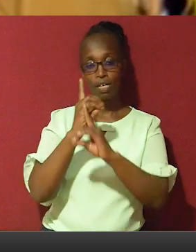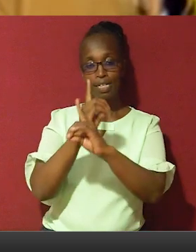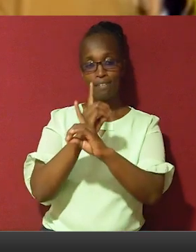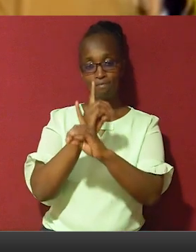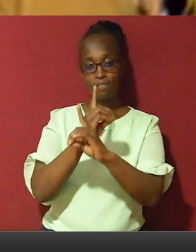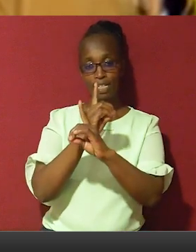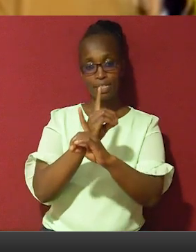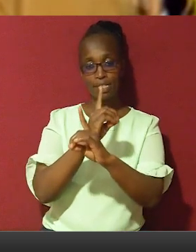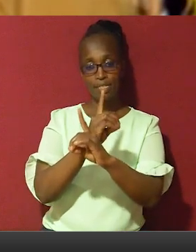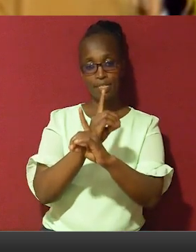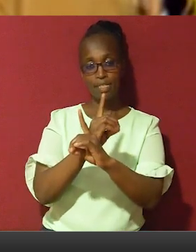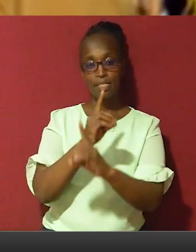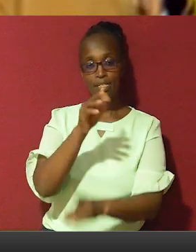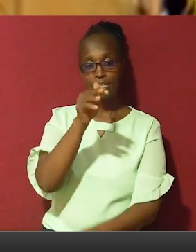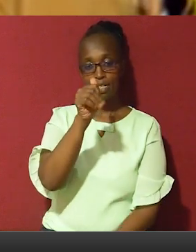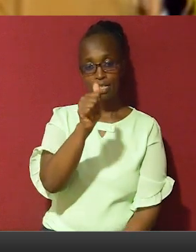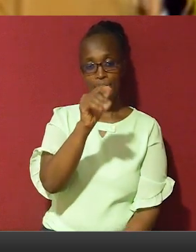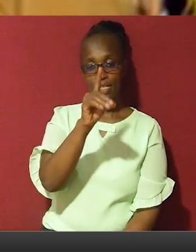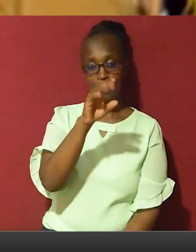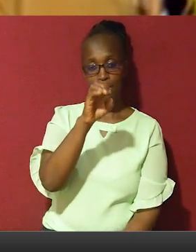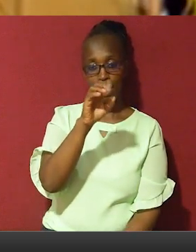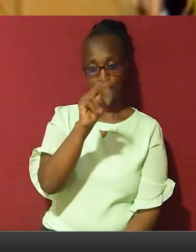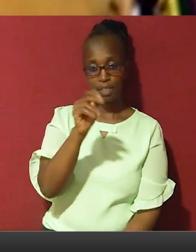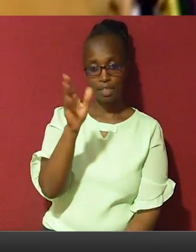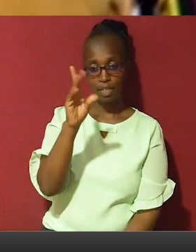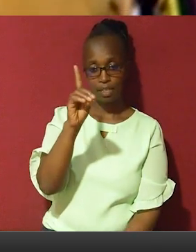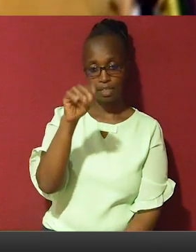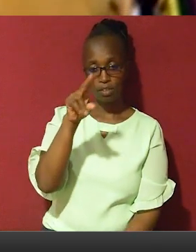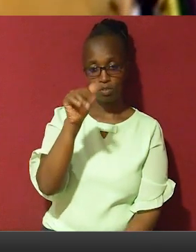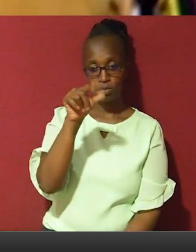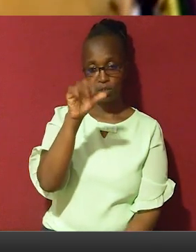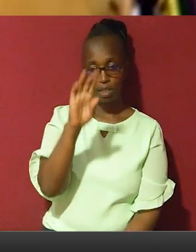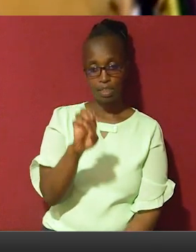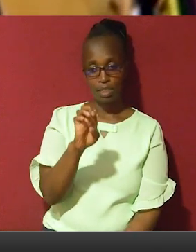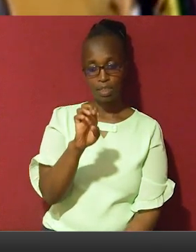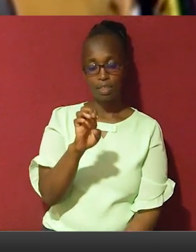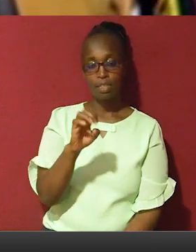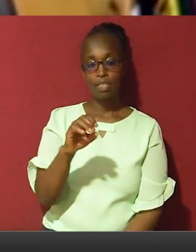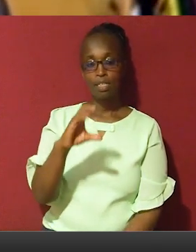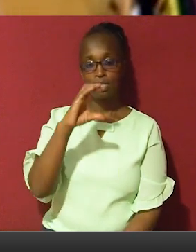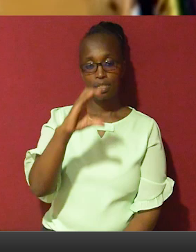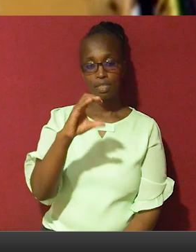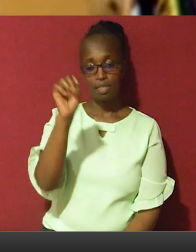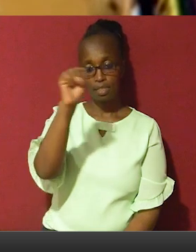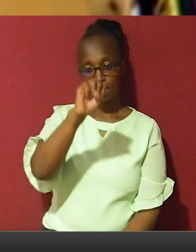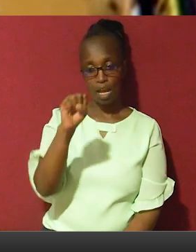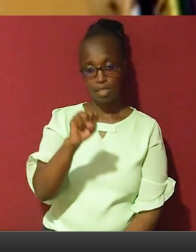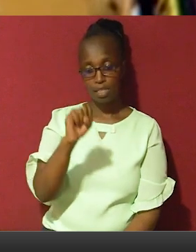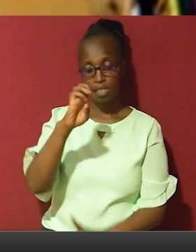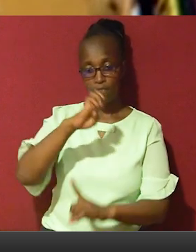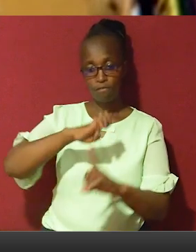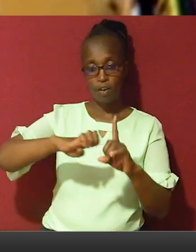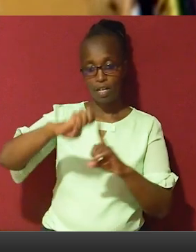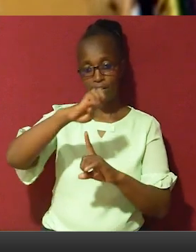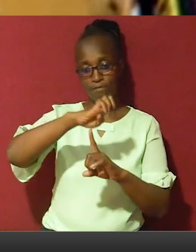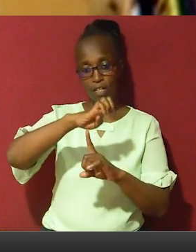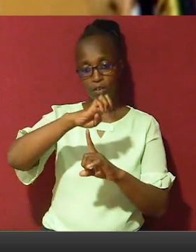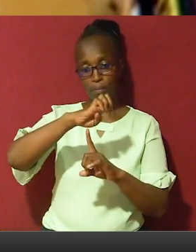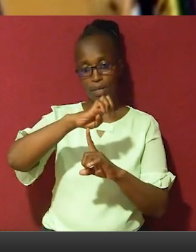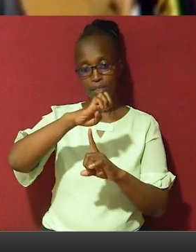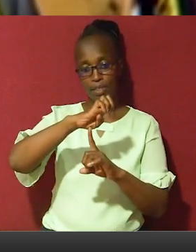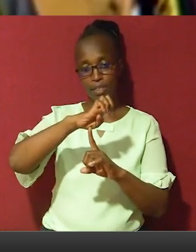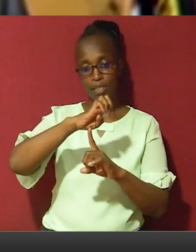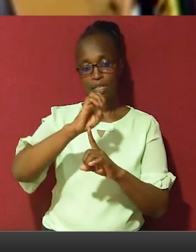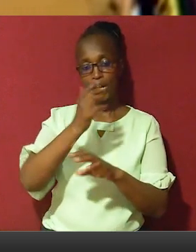Cabinet Secretary, Ministry of Defense. Honorable Aden Duale, EGH,